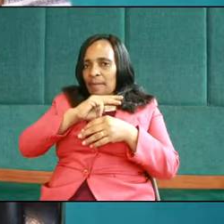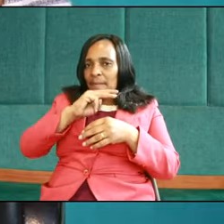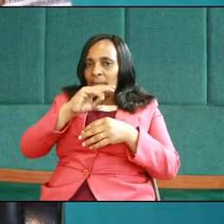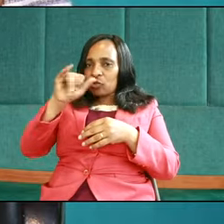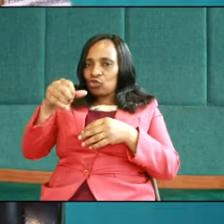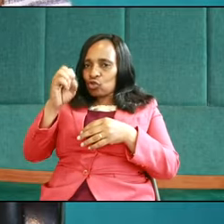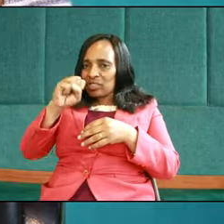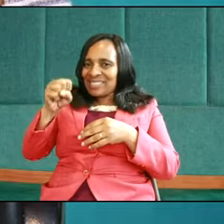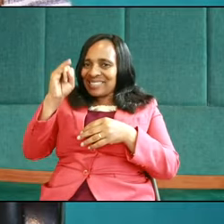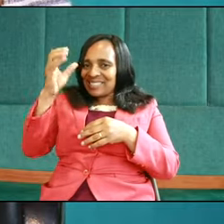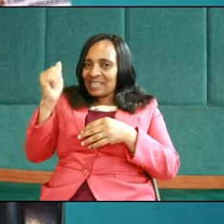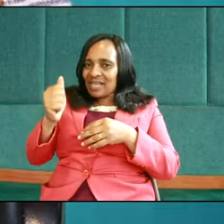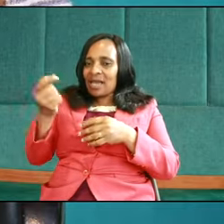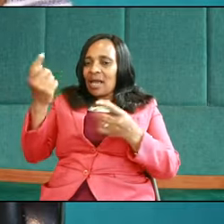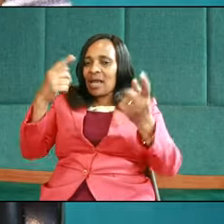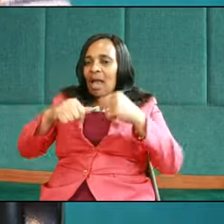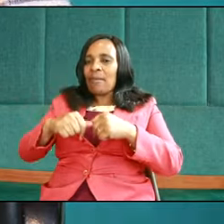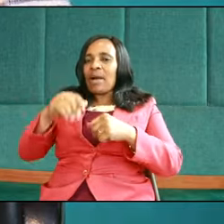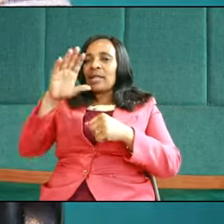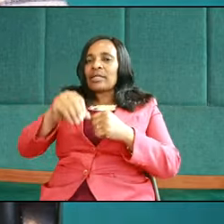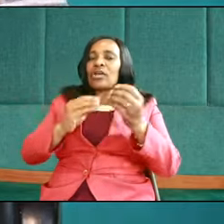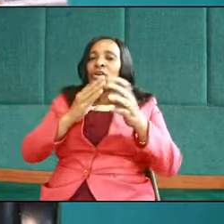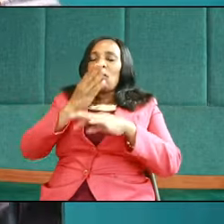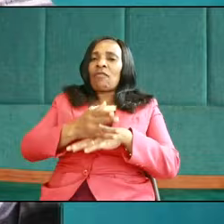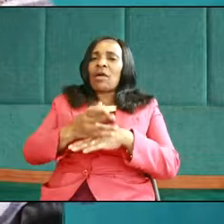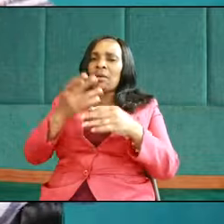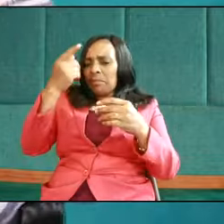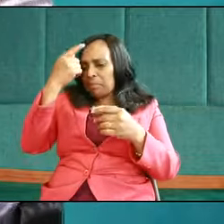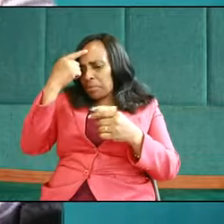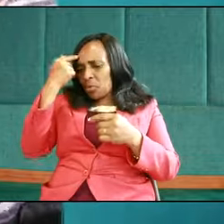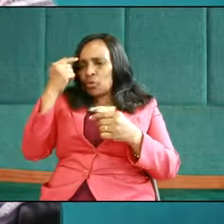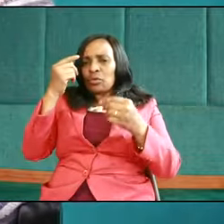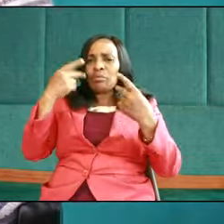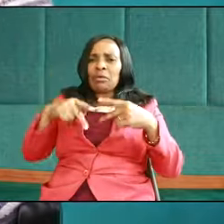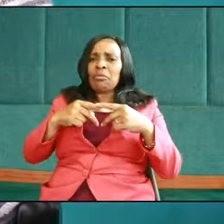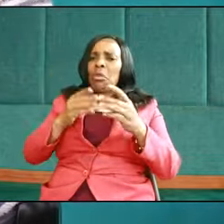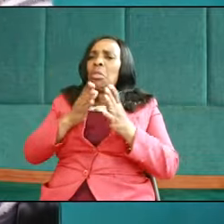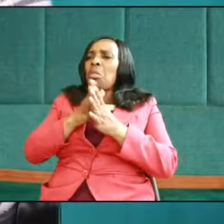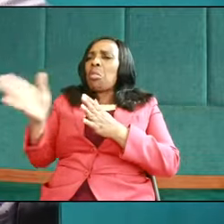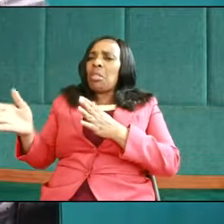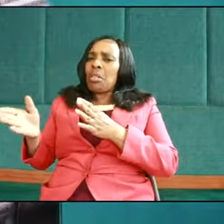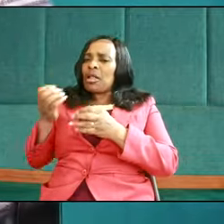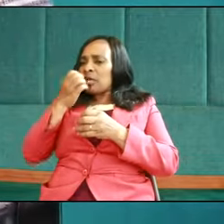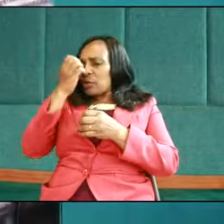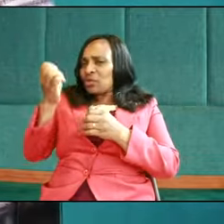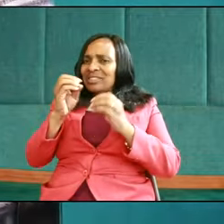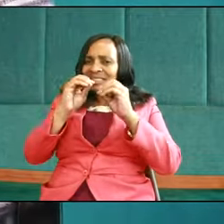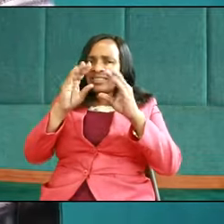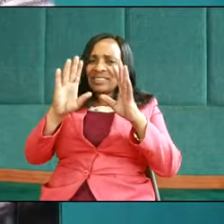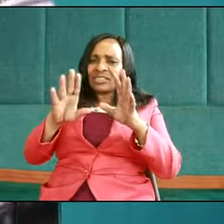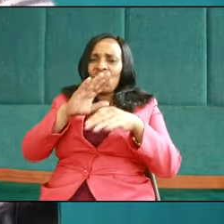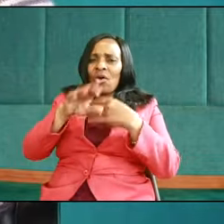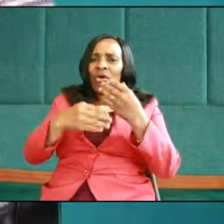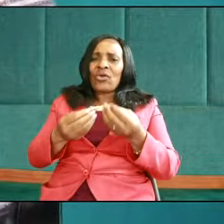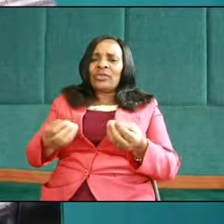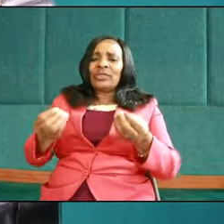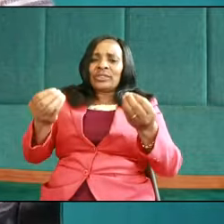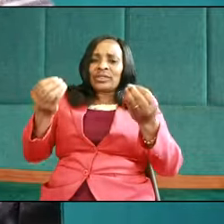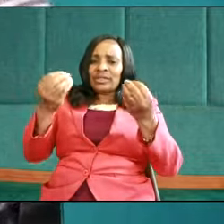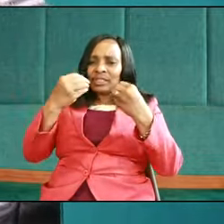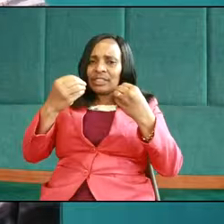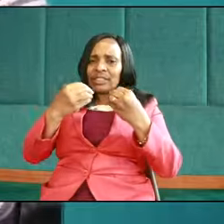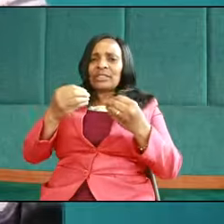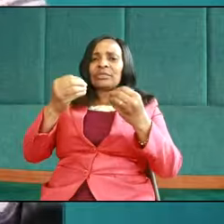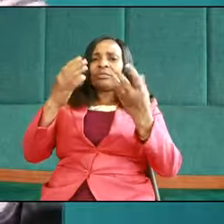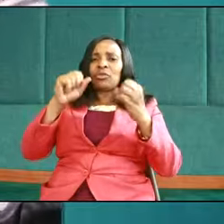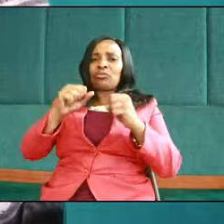kingdom because you have led the people astray. You have ignored all the teachings that you had gained from Solomon and come